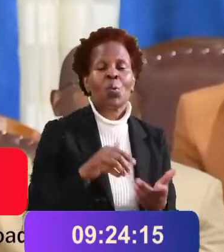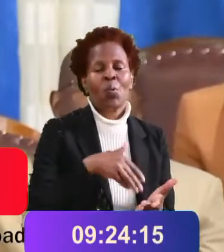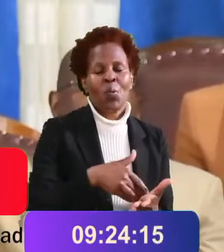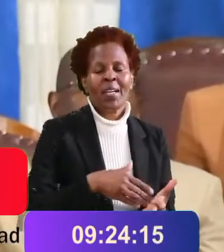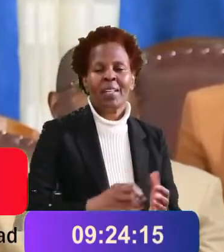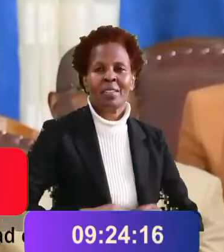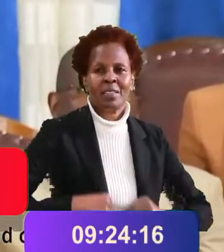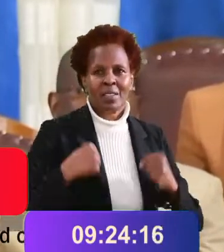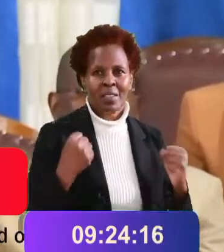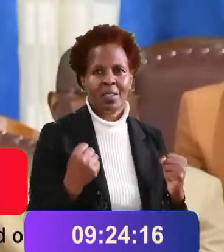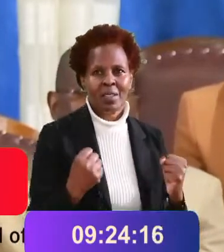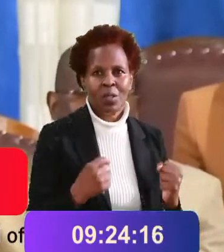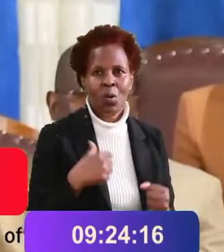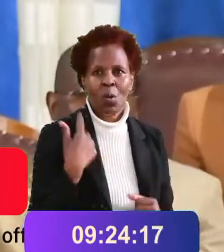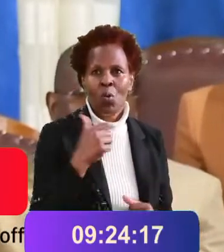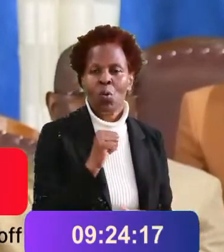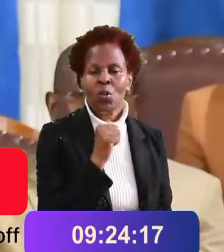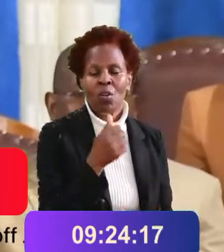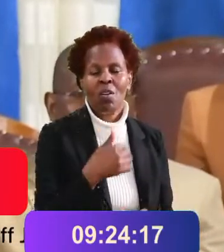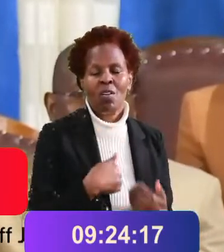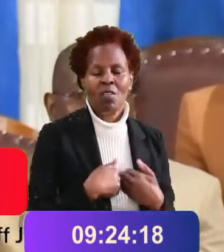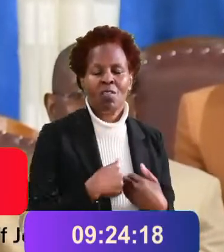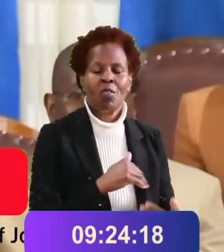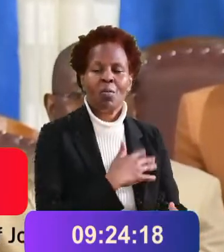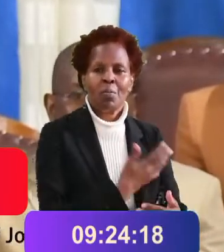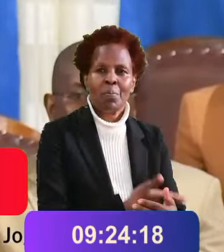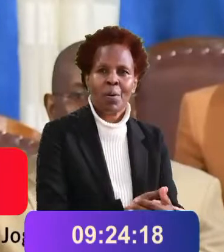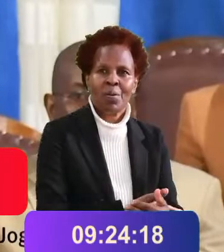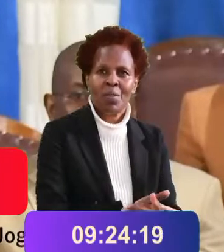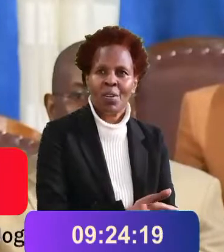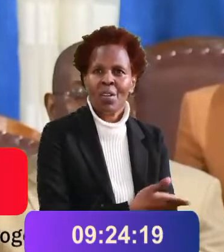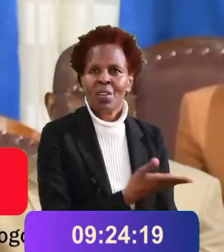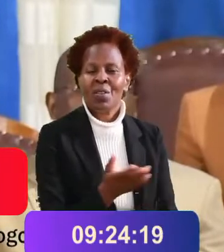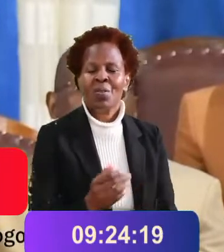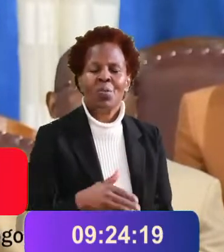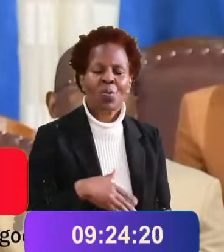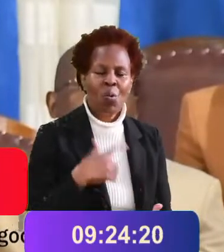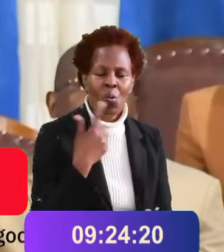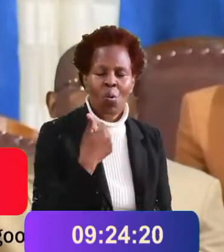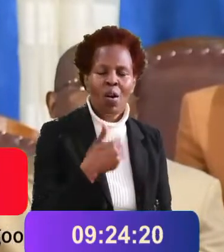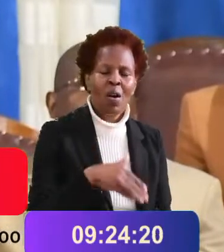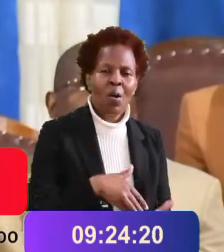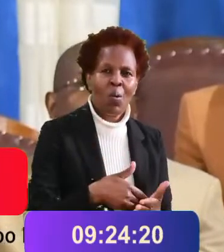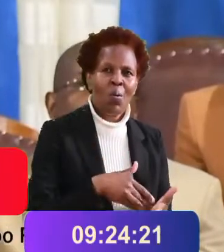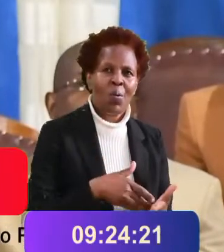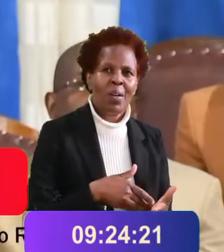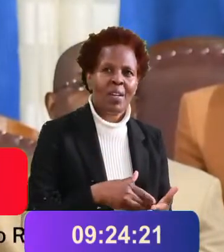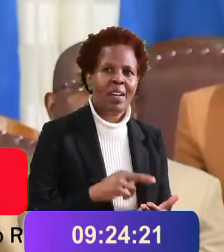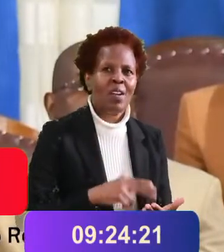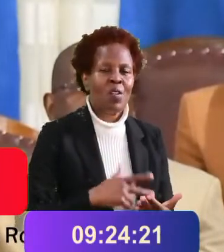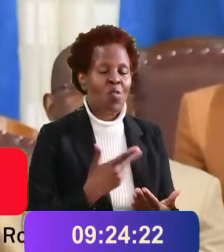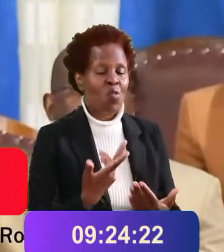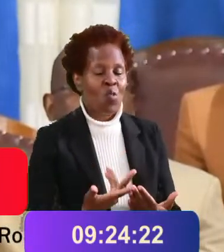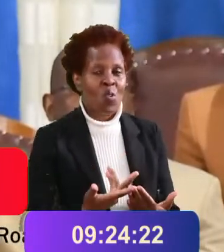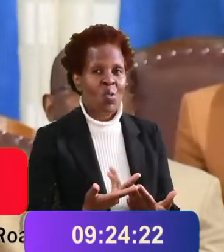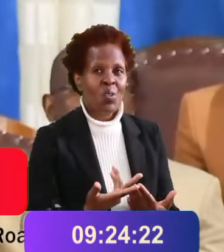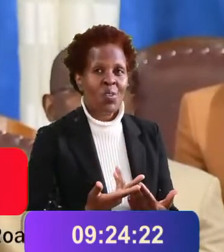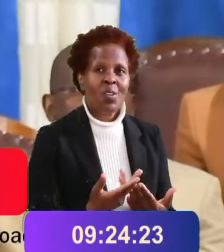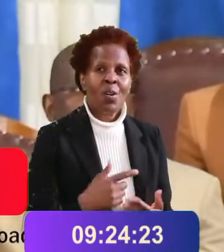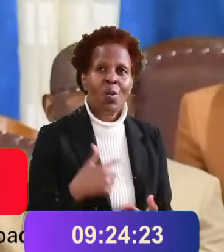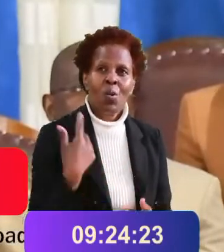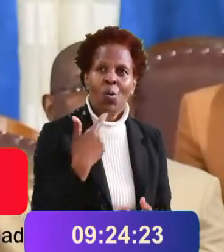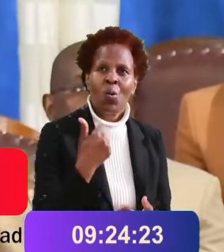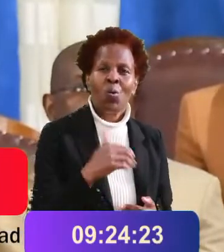the powerless. Even youths will faint and be weary, and the young will fall exhausted. But those